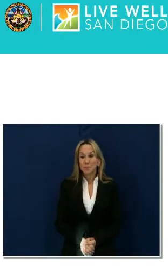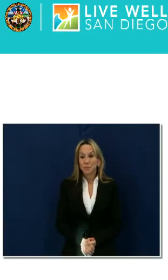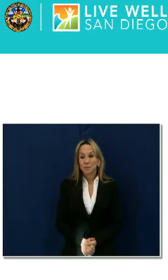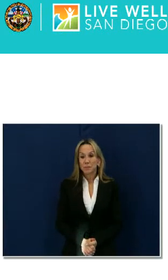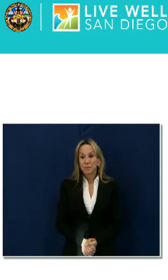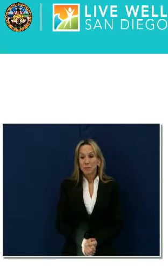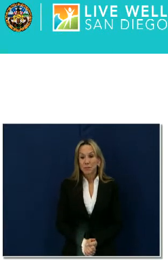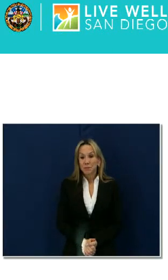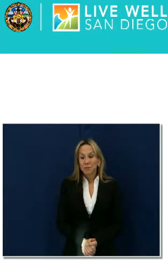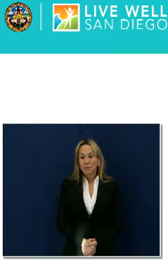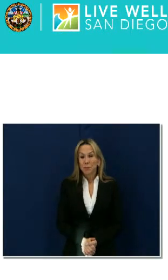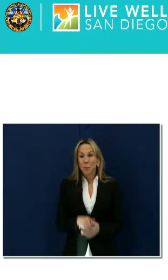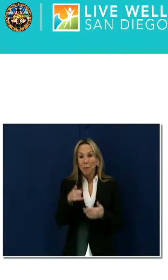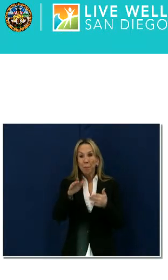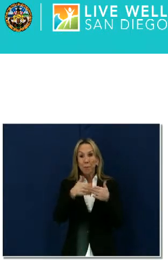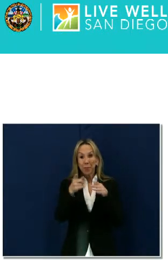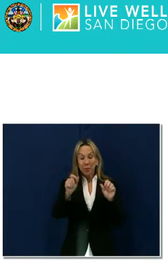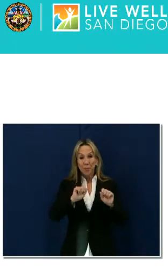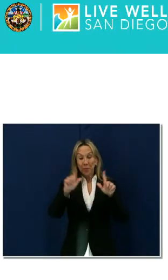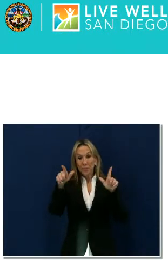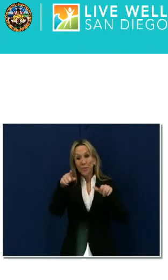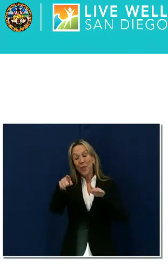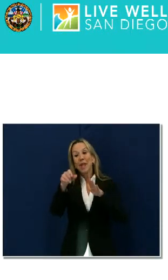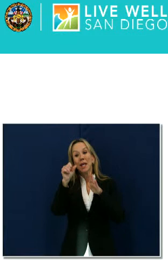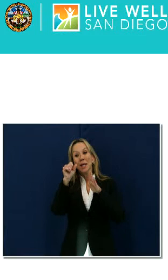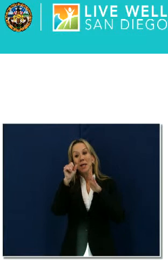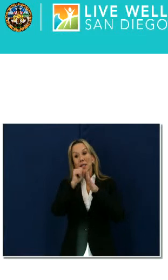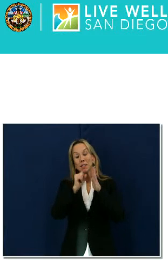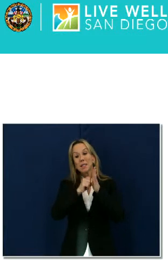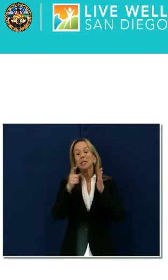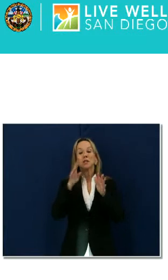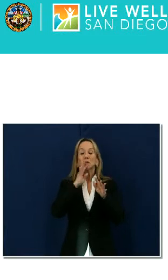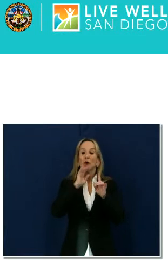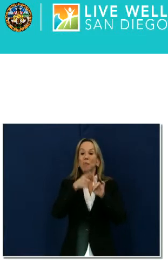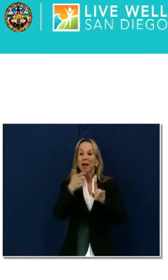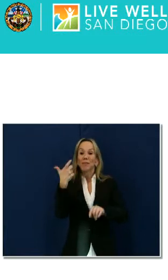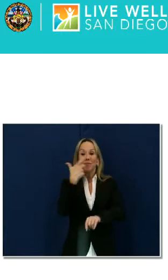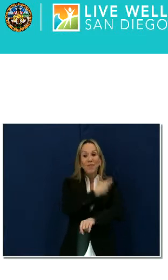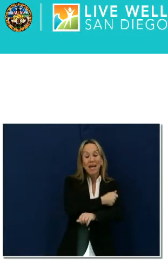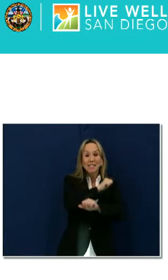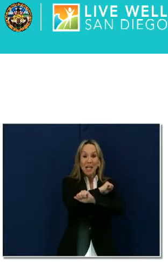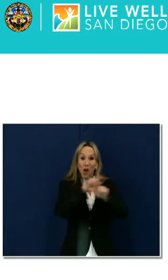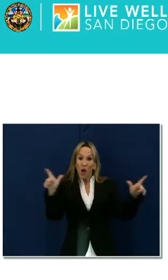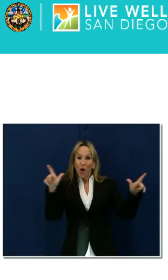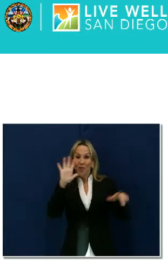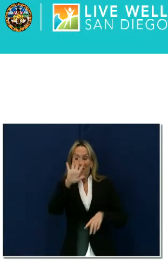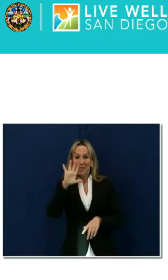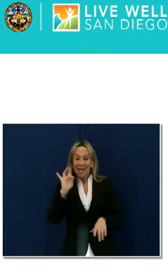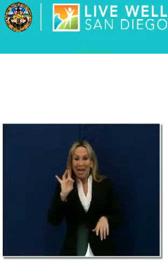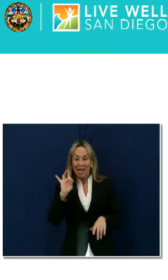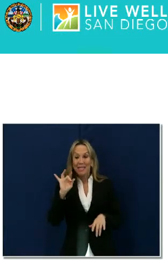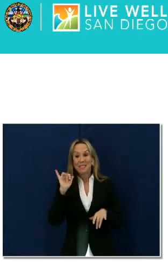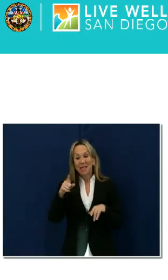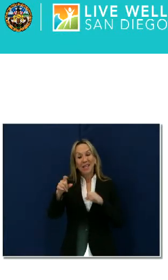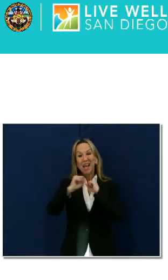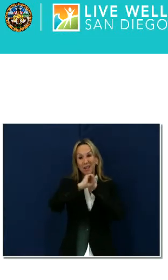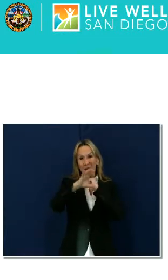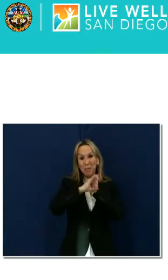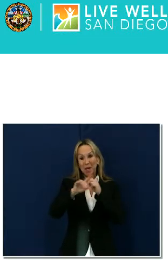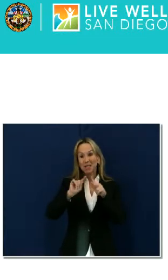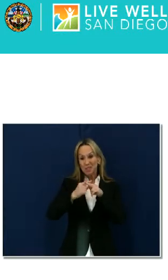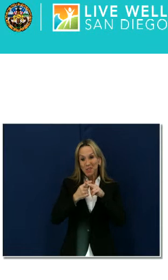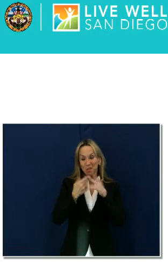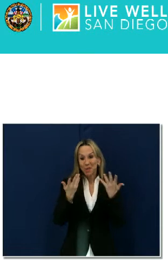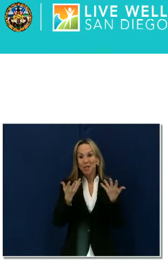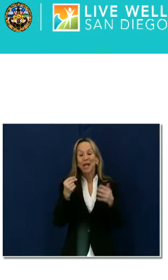with the next slide, the state's Vaccinate All 58 campaign was also launched this week. And the guiding principle here includes